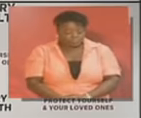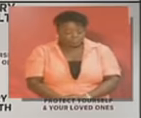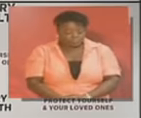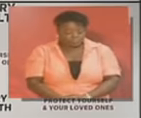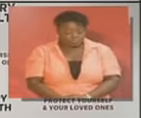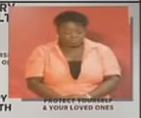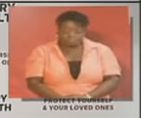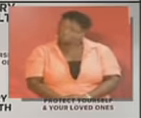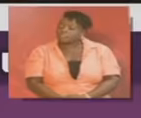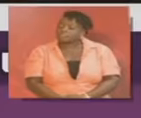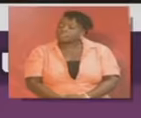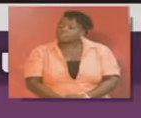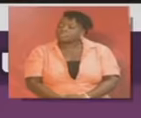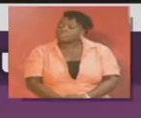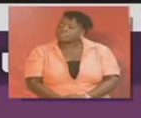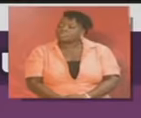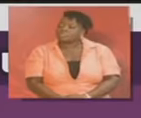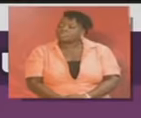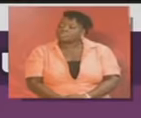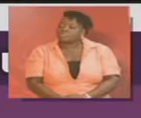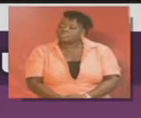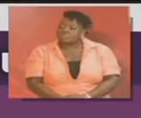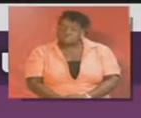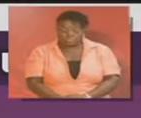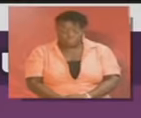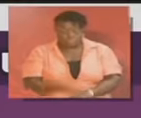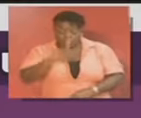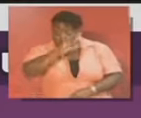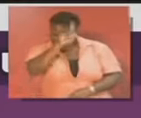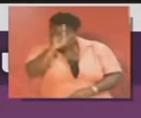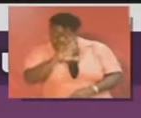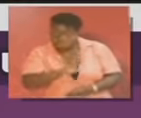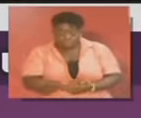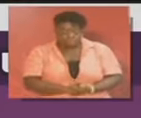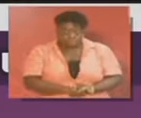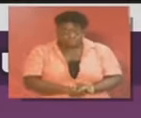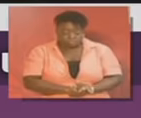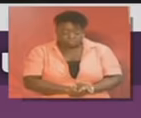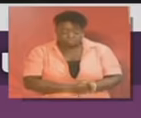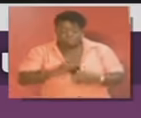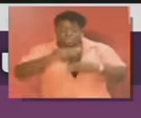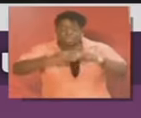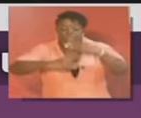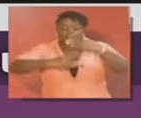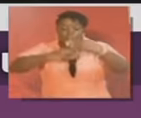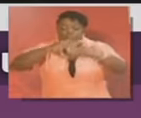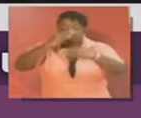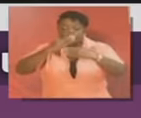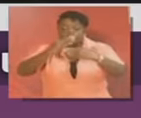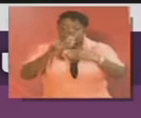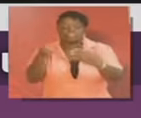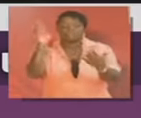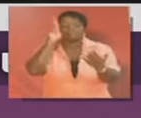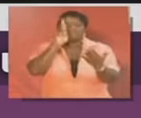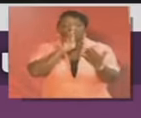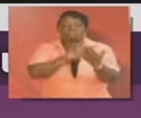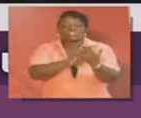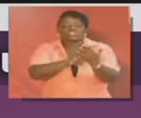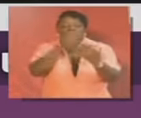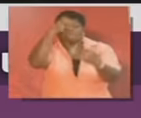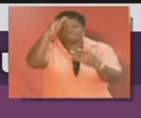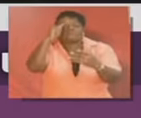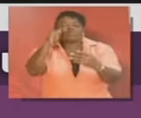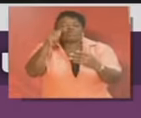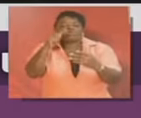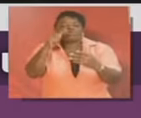Hi, good morning. My name is Rhea Chitram. I just have a question concerning the process to register for the vaccine. There was a case where